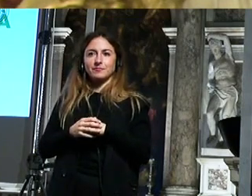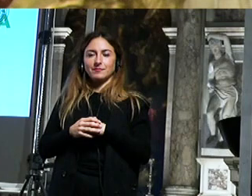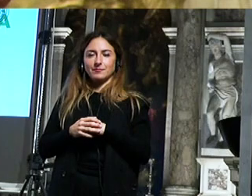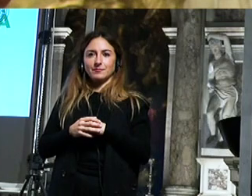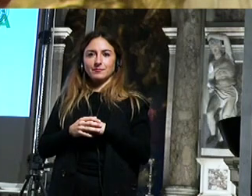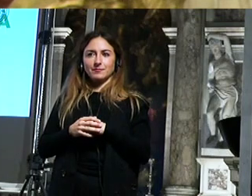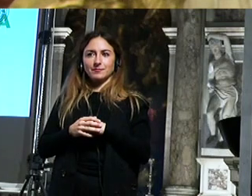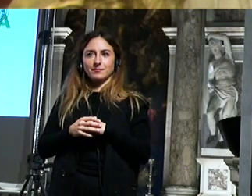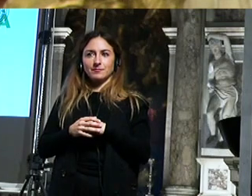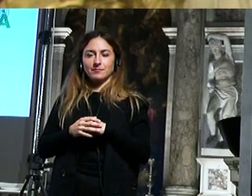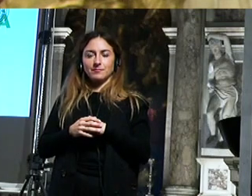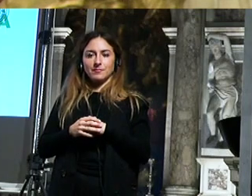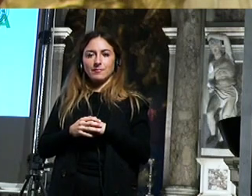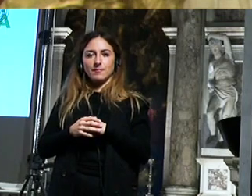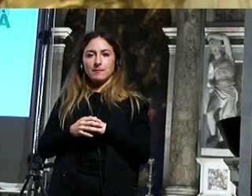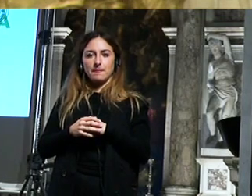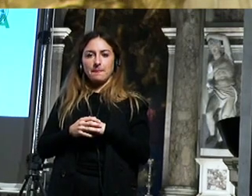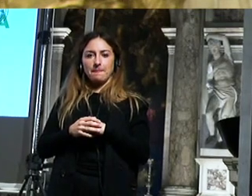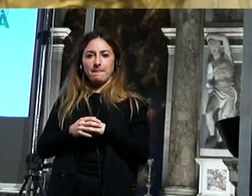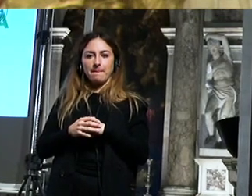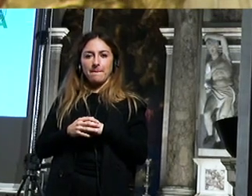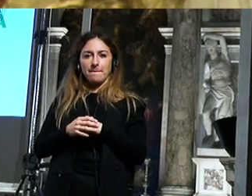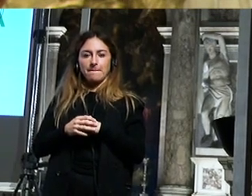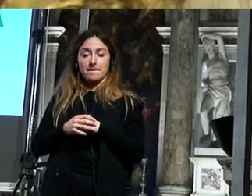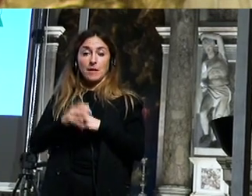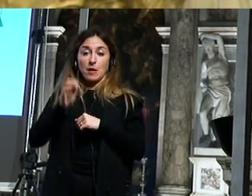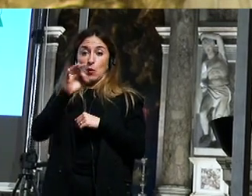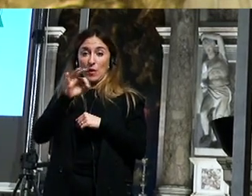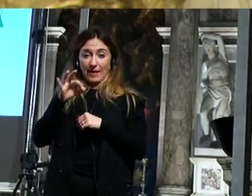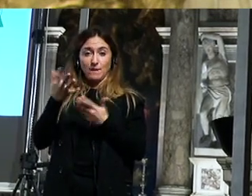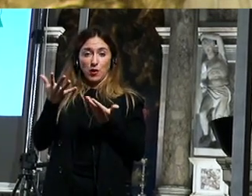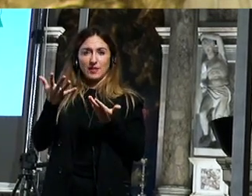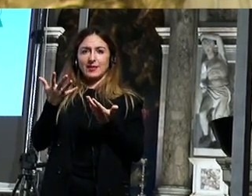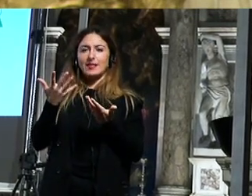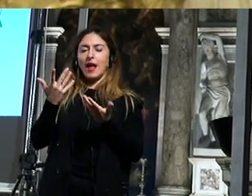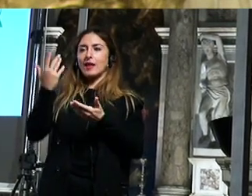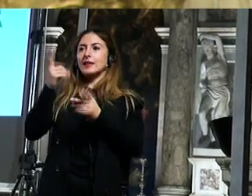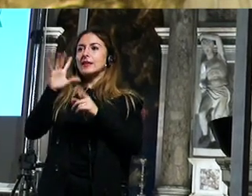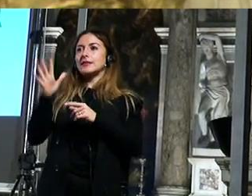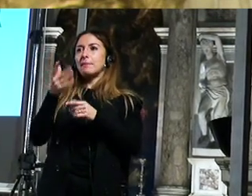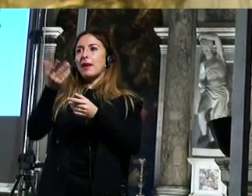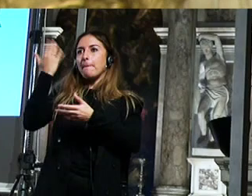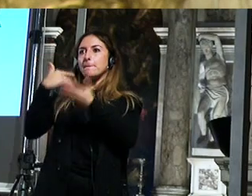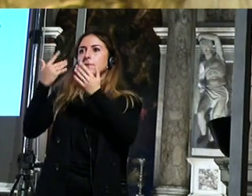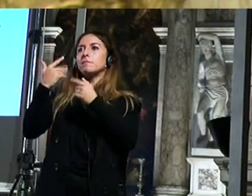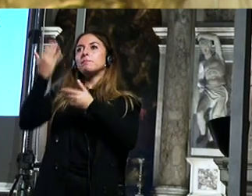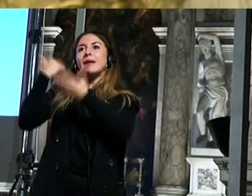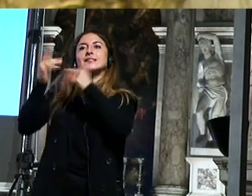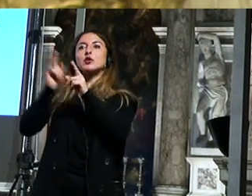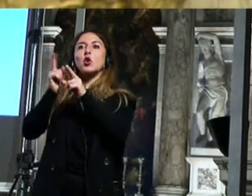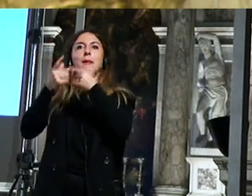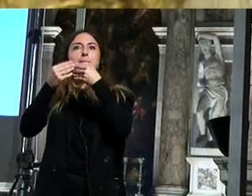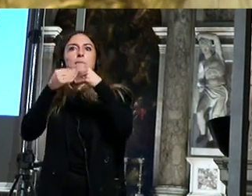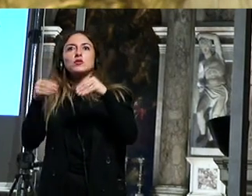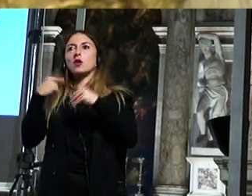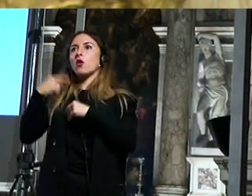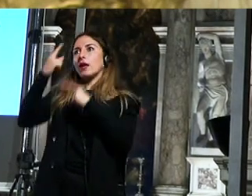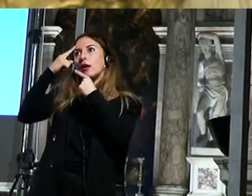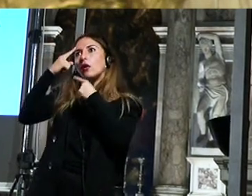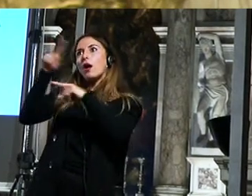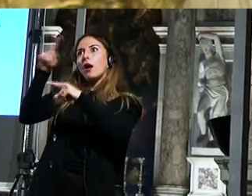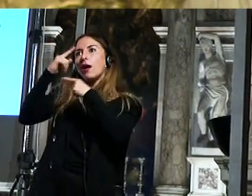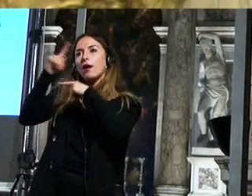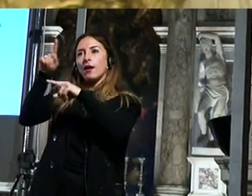over-museumified the past, that we obsess about the past, but in fact really our focus and our